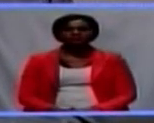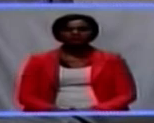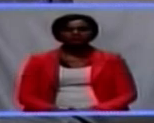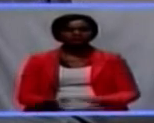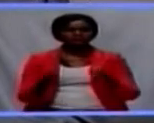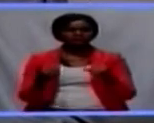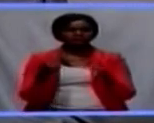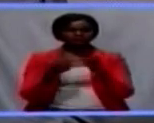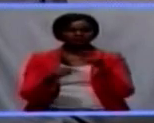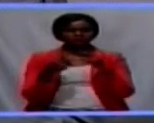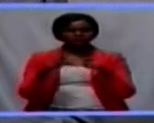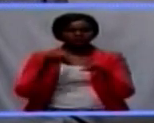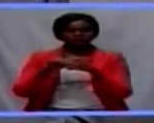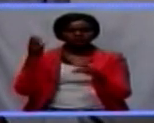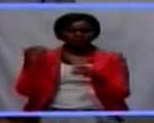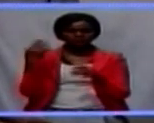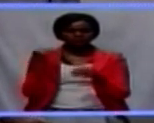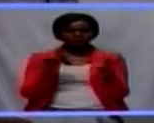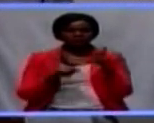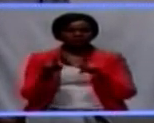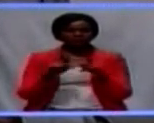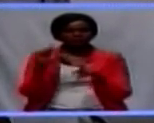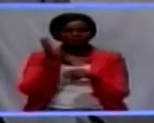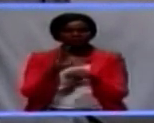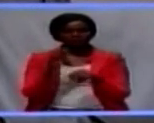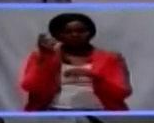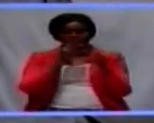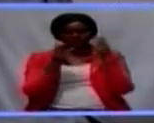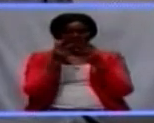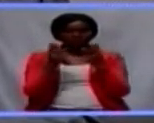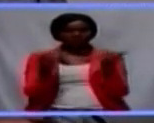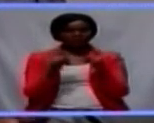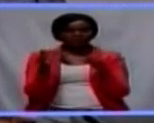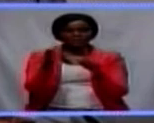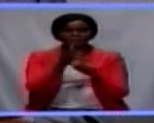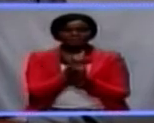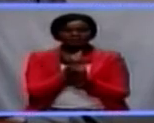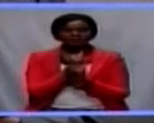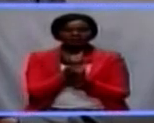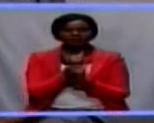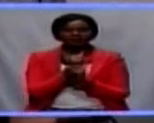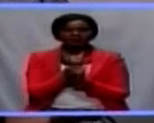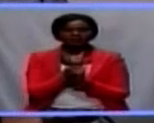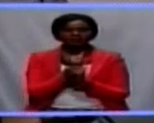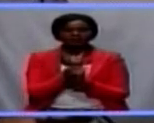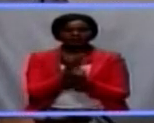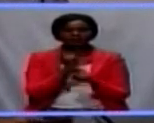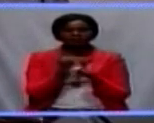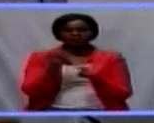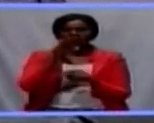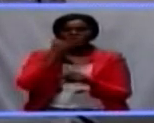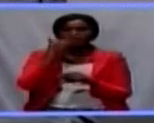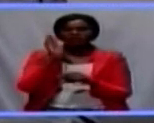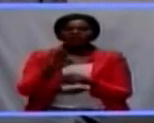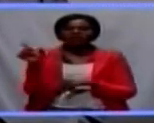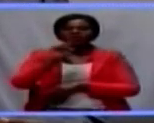to happen in the past was that people never bothered. When you are caught, it's just your bad day.